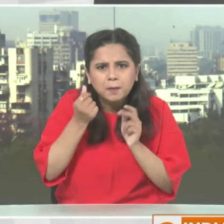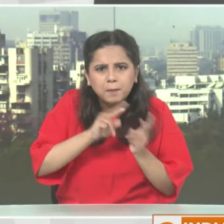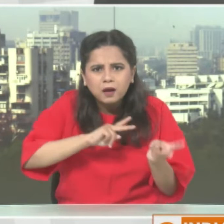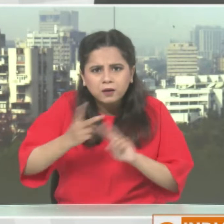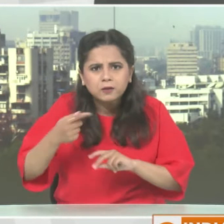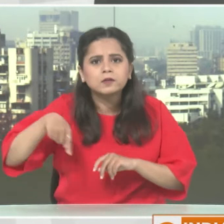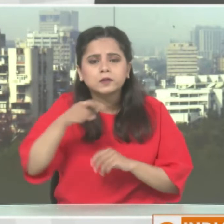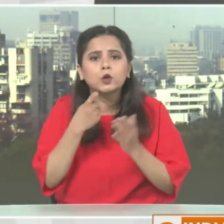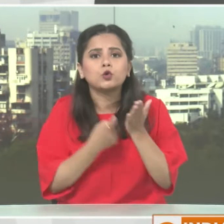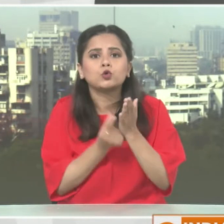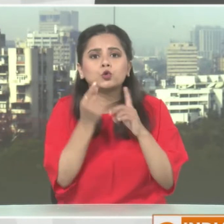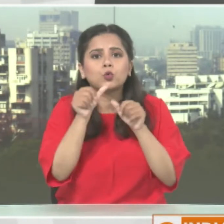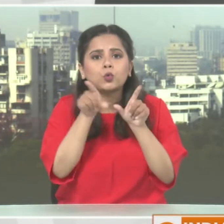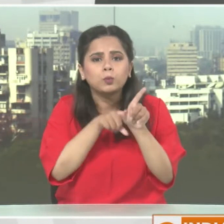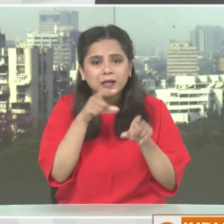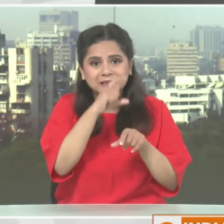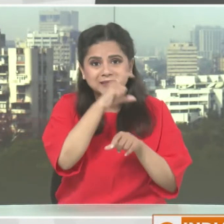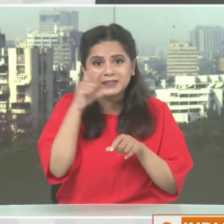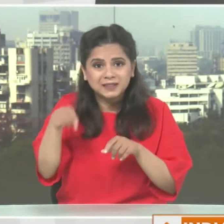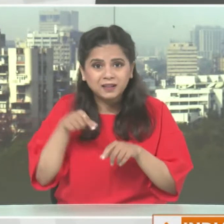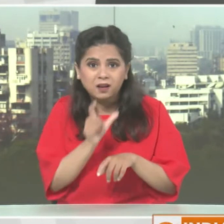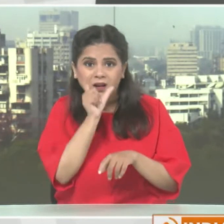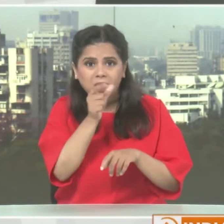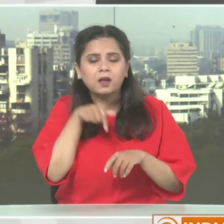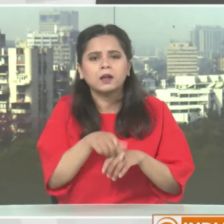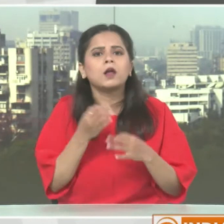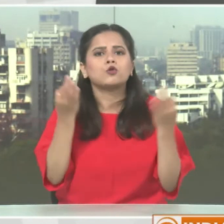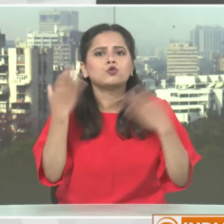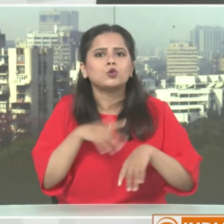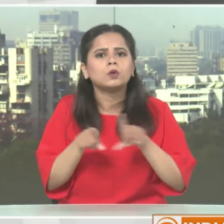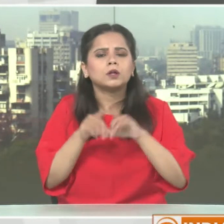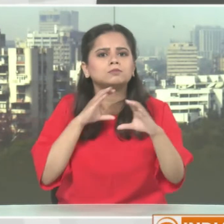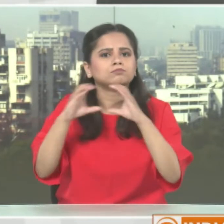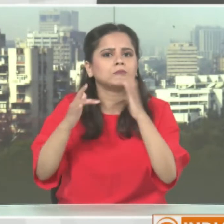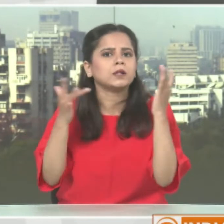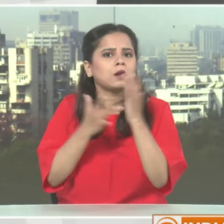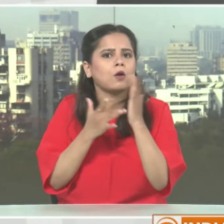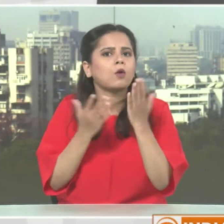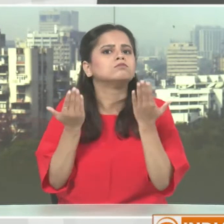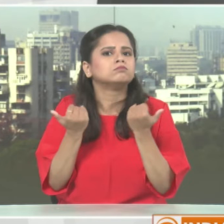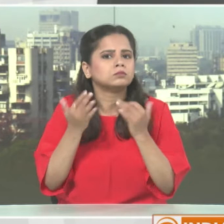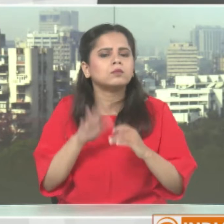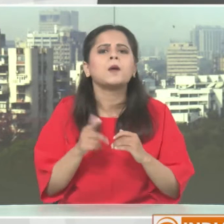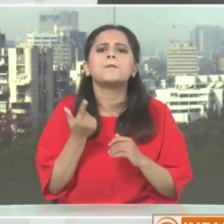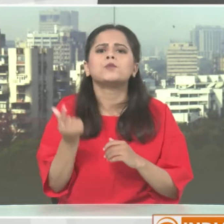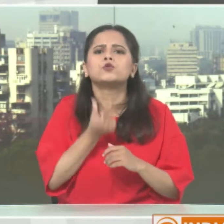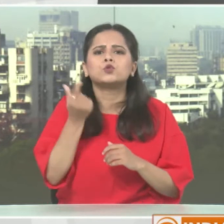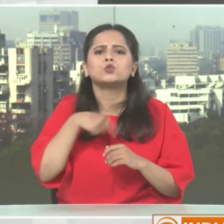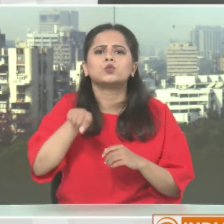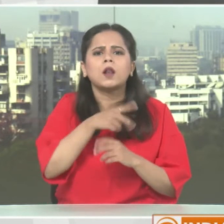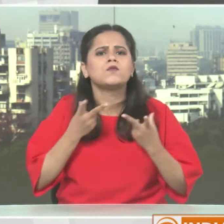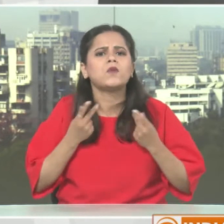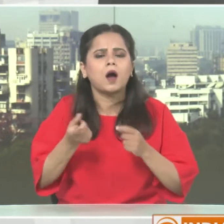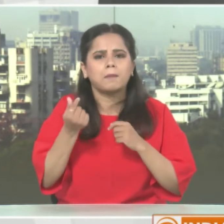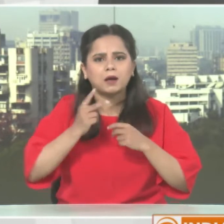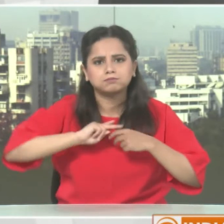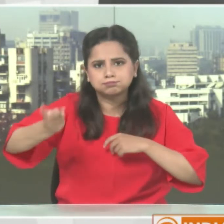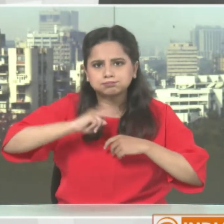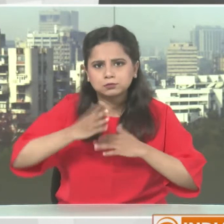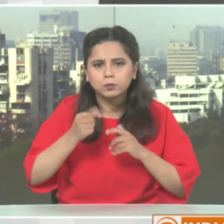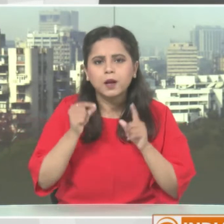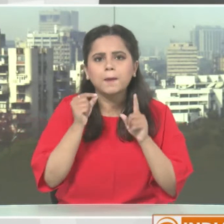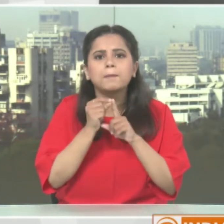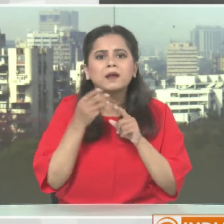new RuPay credit card is equipped with the near-field communication technology, whereby the users can expedite their transactions at